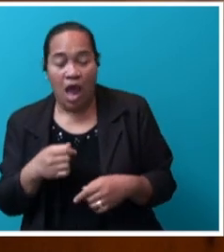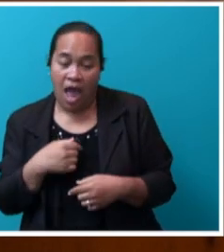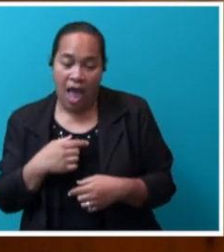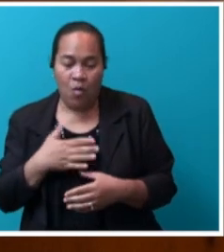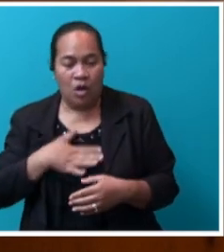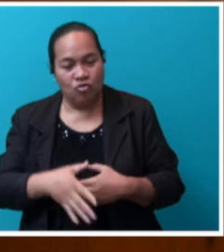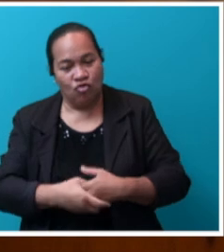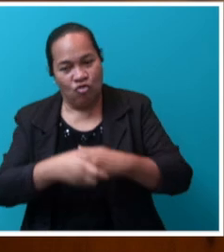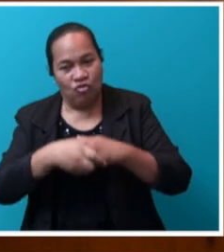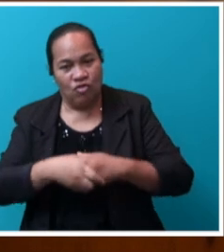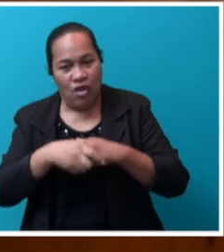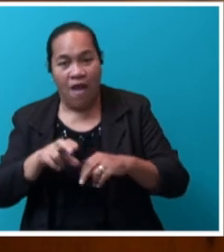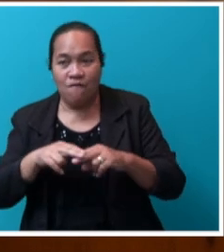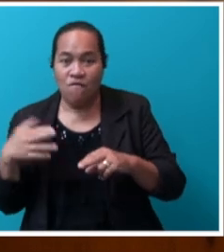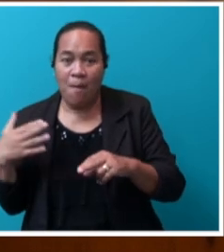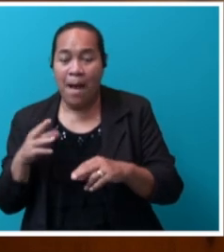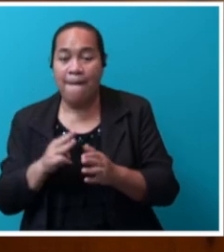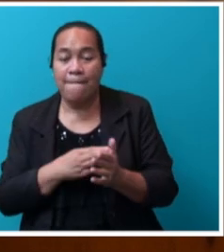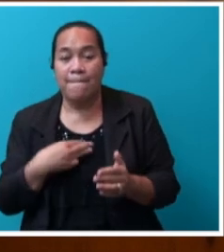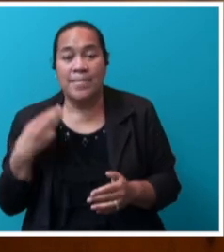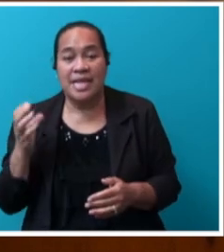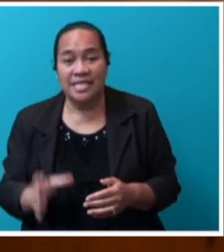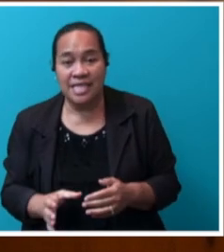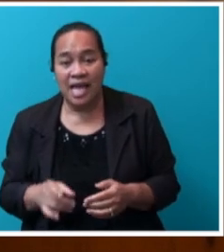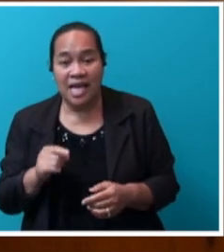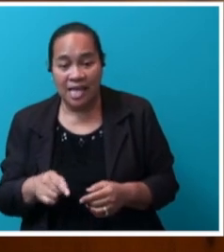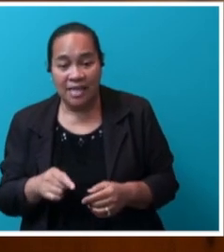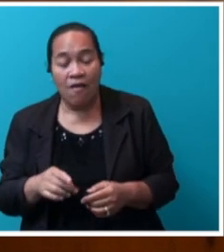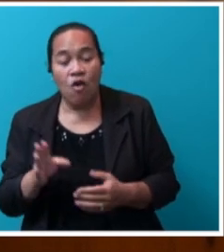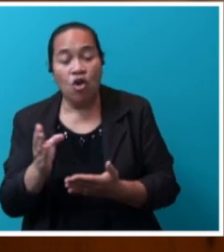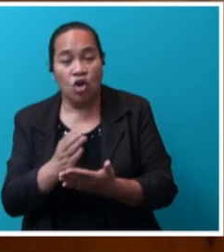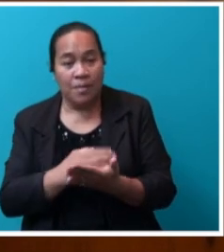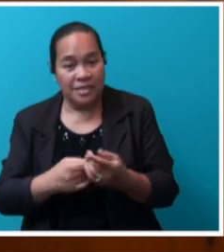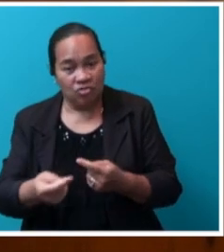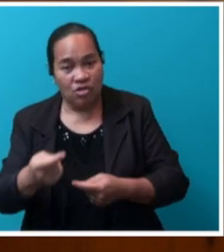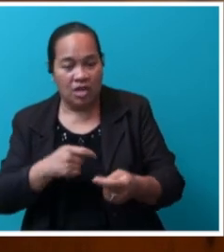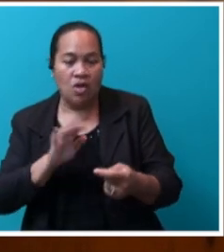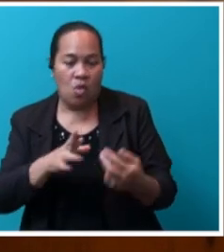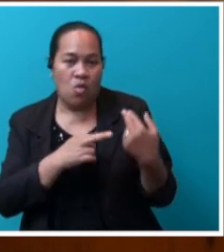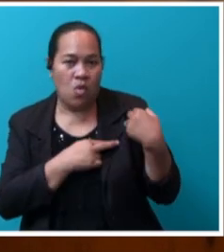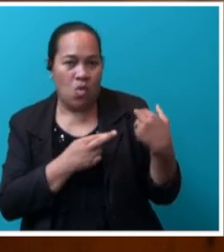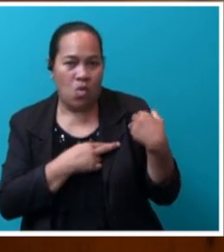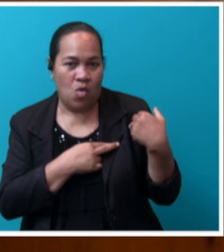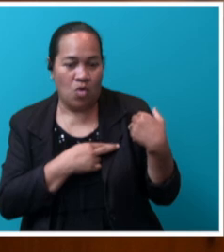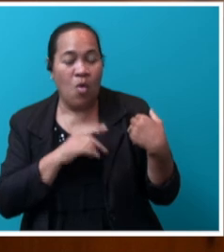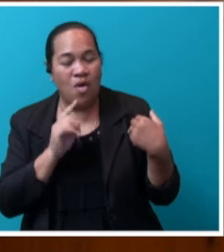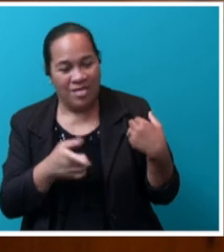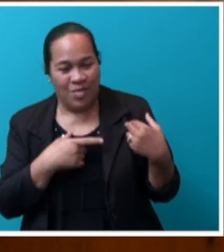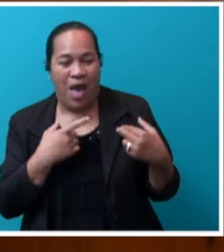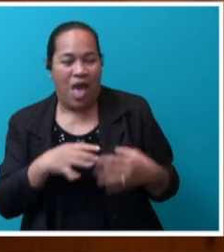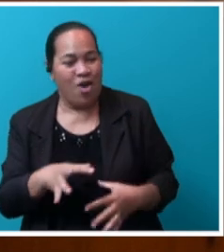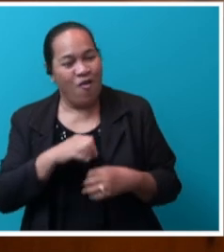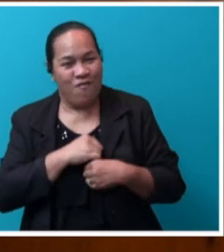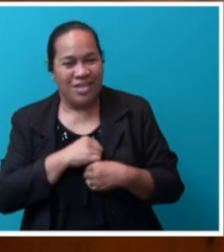congratulate the former Minister for Commerce and Trade for his role, leading to the confidence